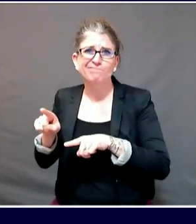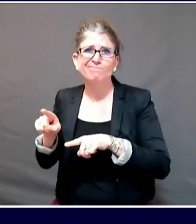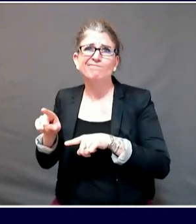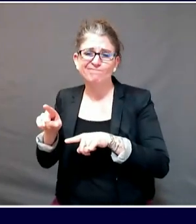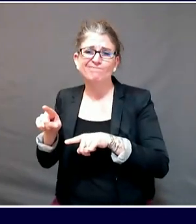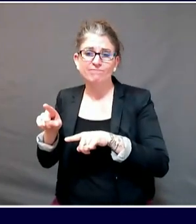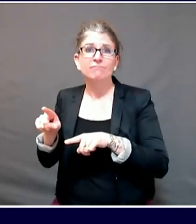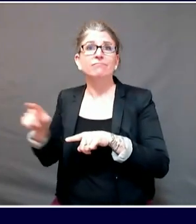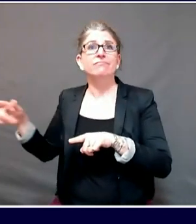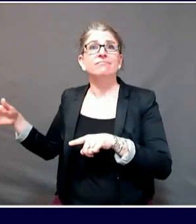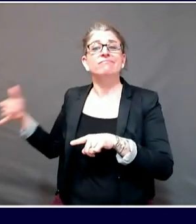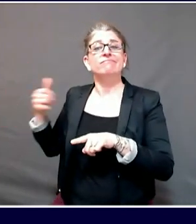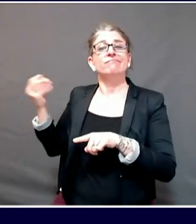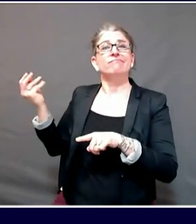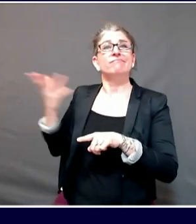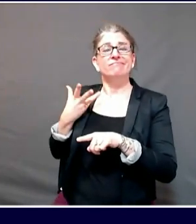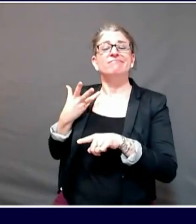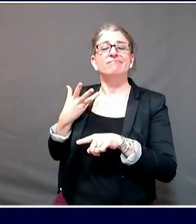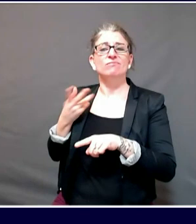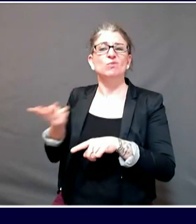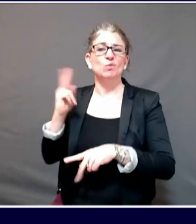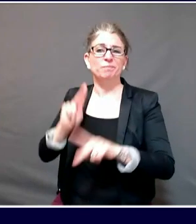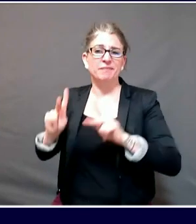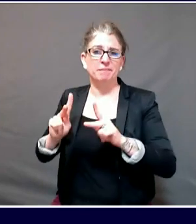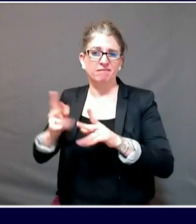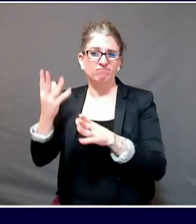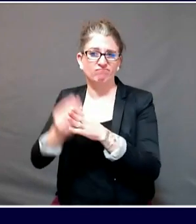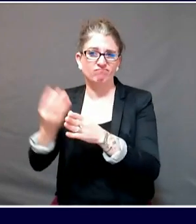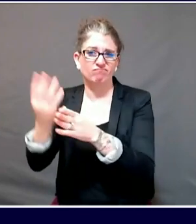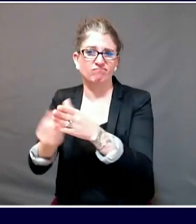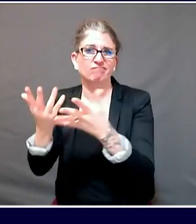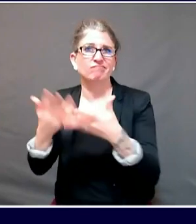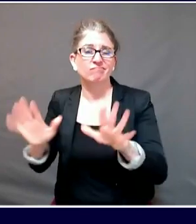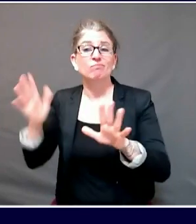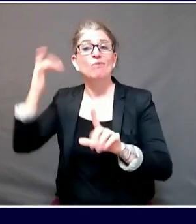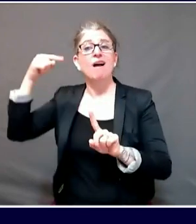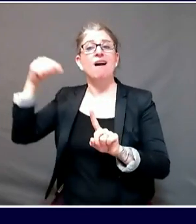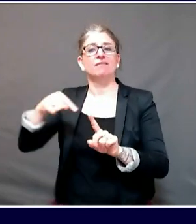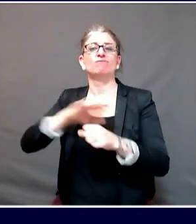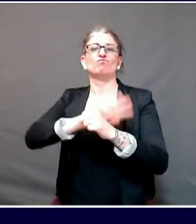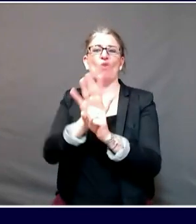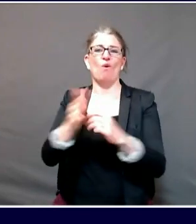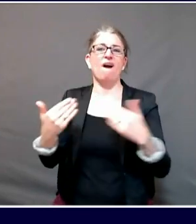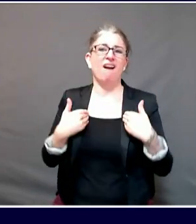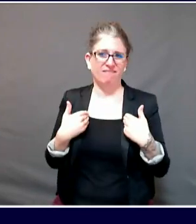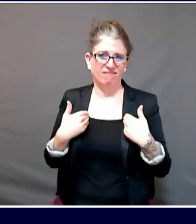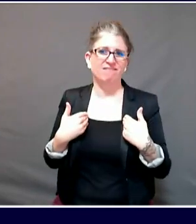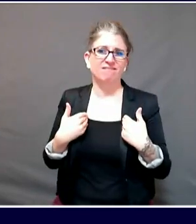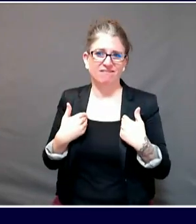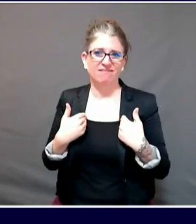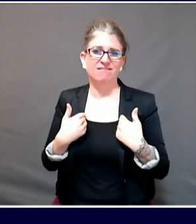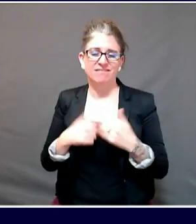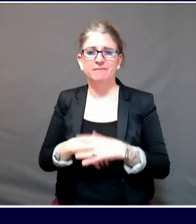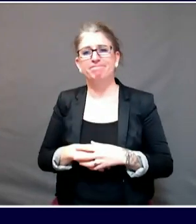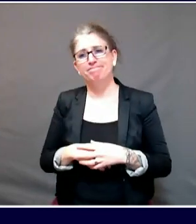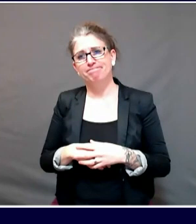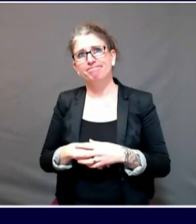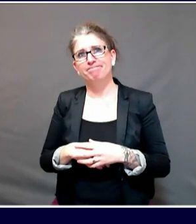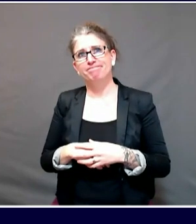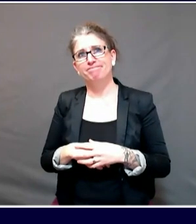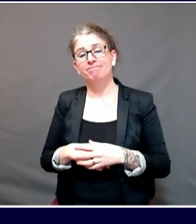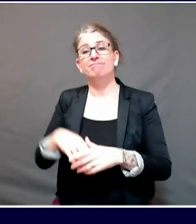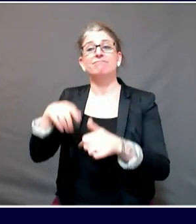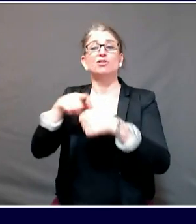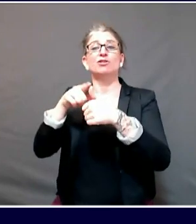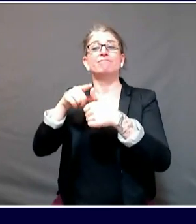2 additional Maine people who have passed away with COVID-19. One of whom was a man in his 80s from York